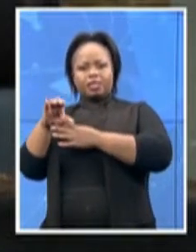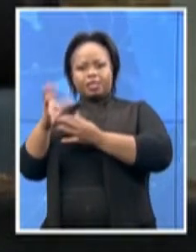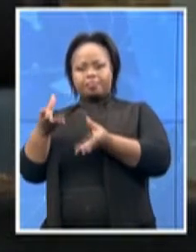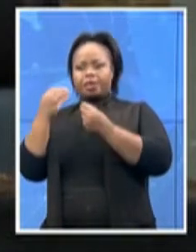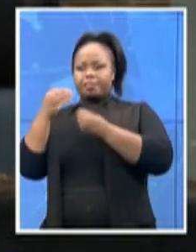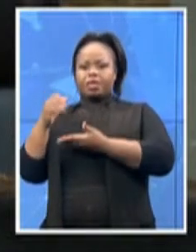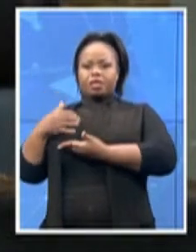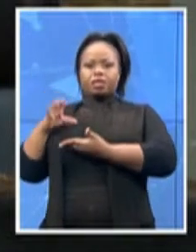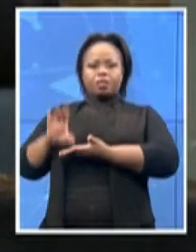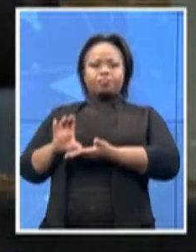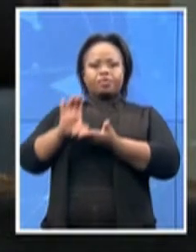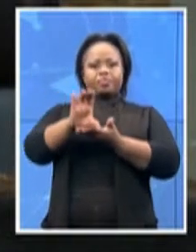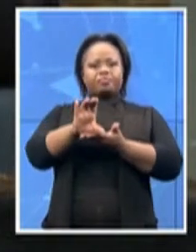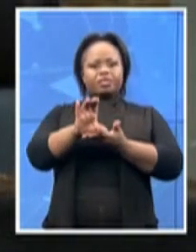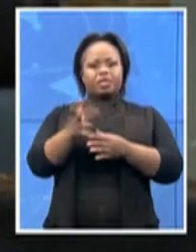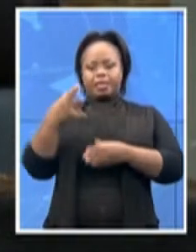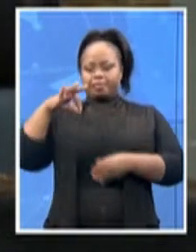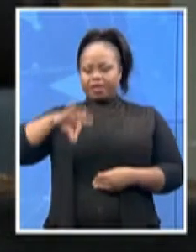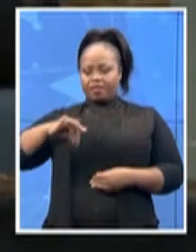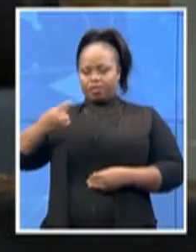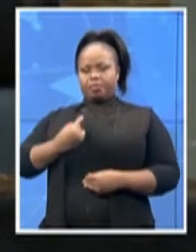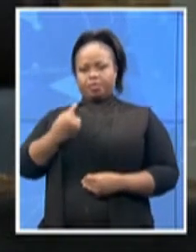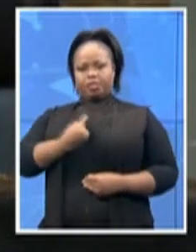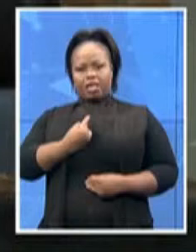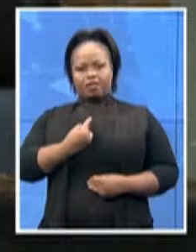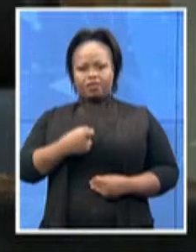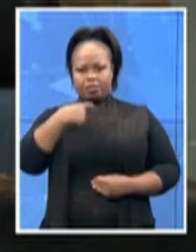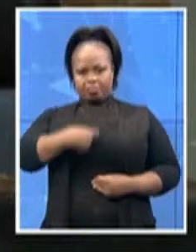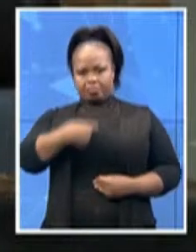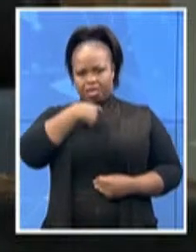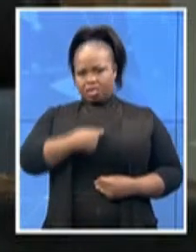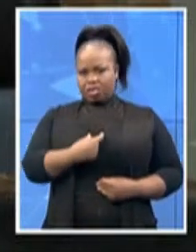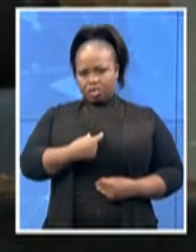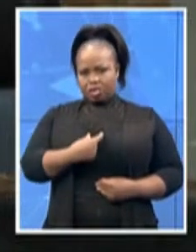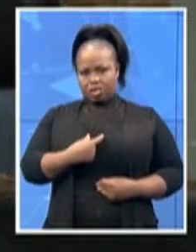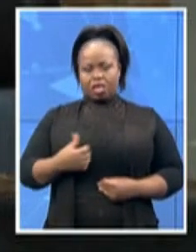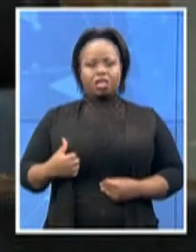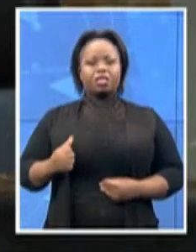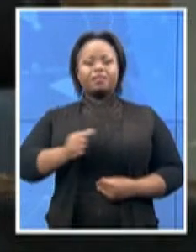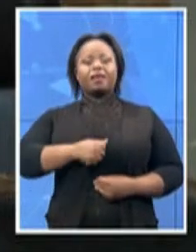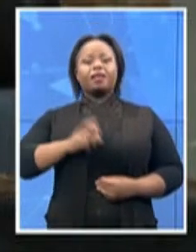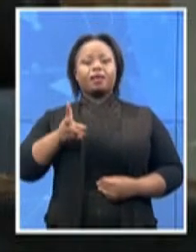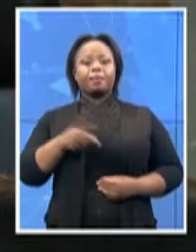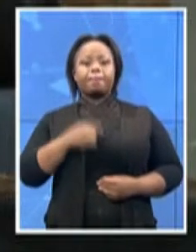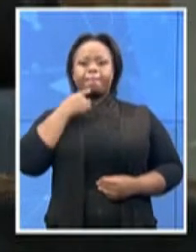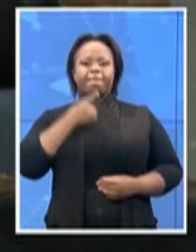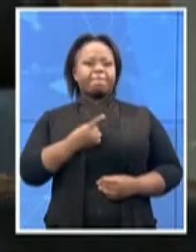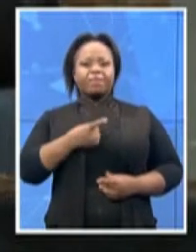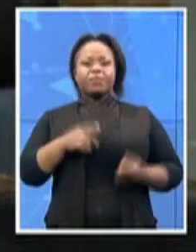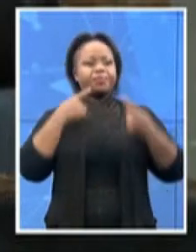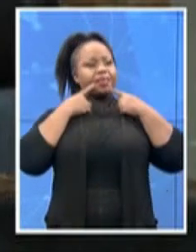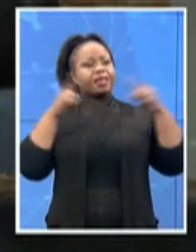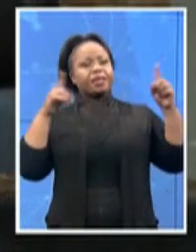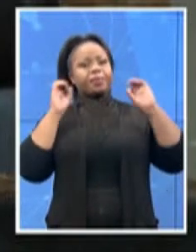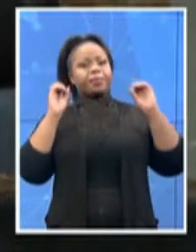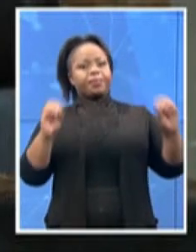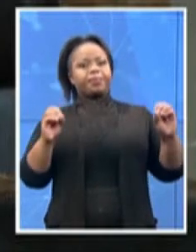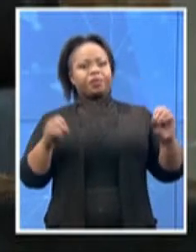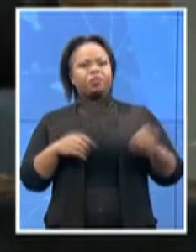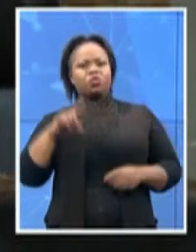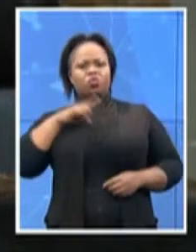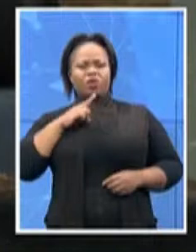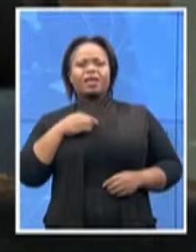his personal capacity, and that his failure to declare those donations constituted a breach of the